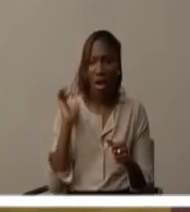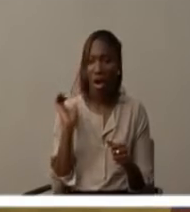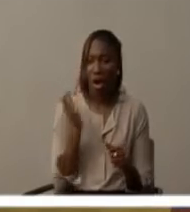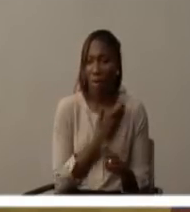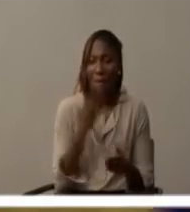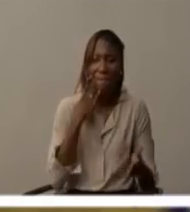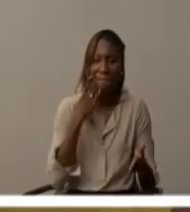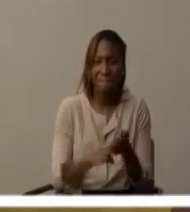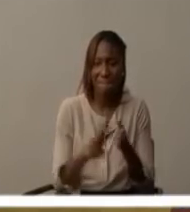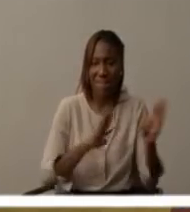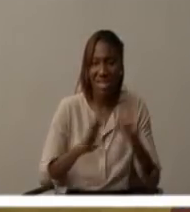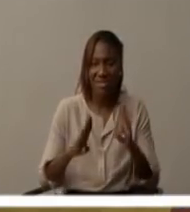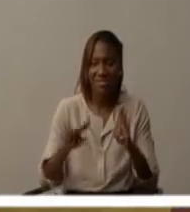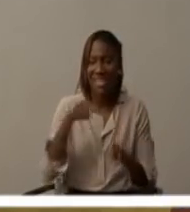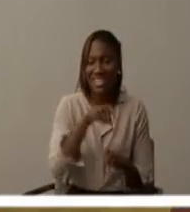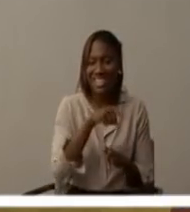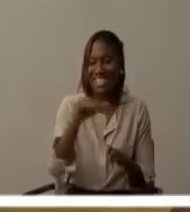allow Jesus Christ in.